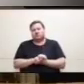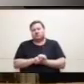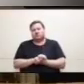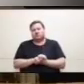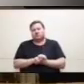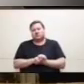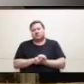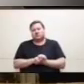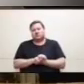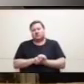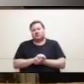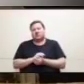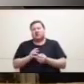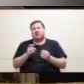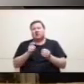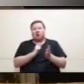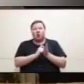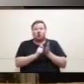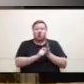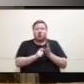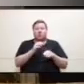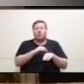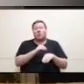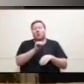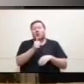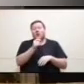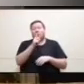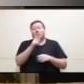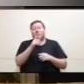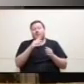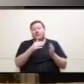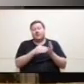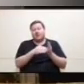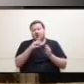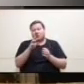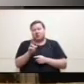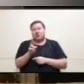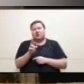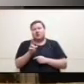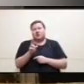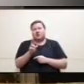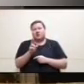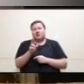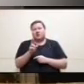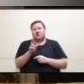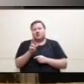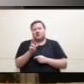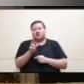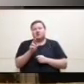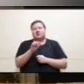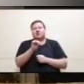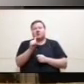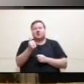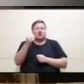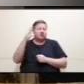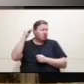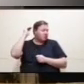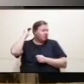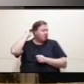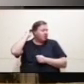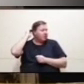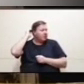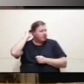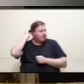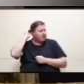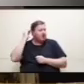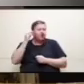that the contract is more than 1 million, we would have then considered them